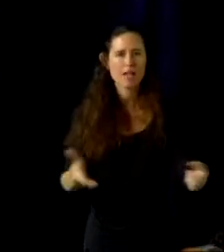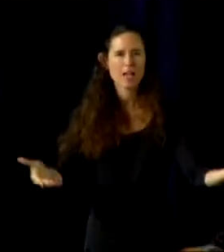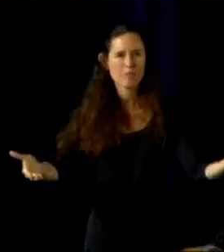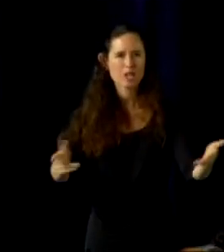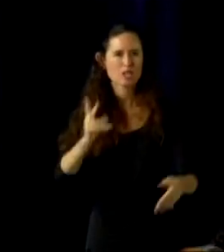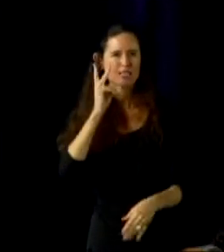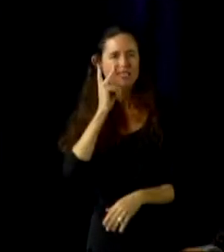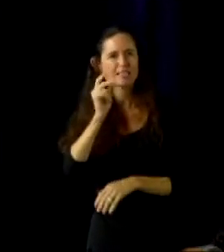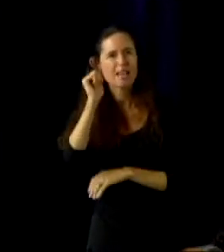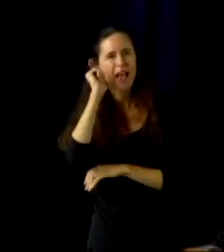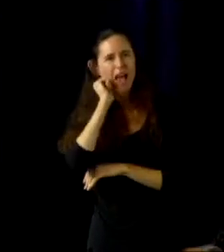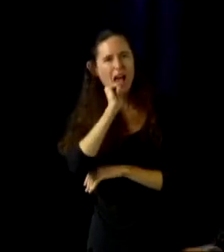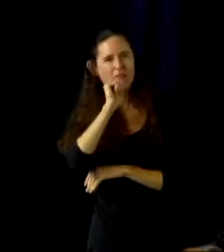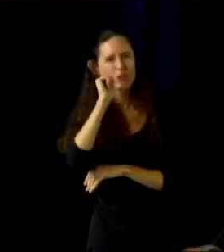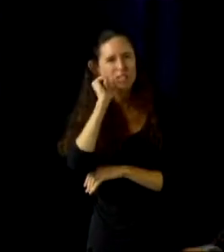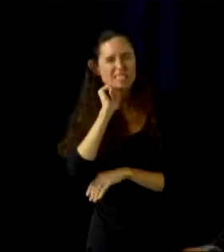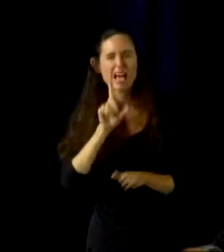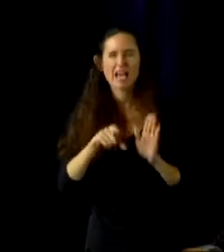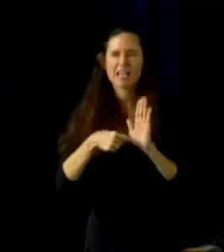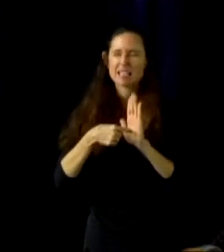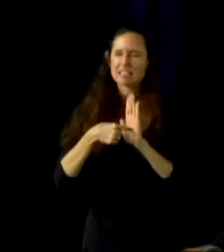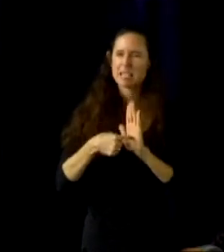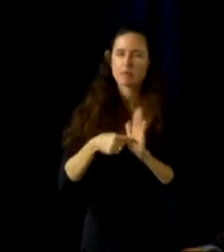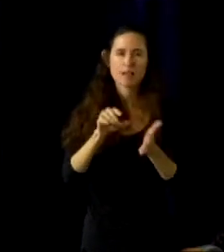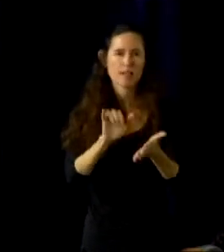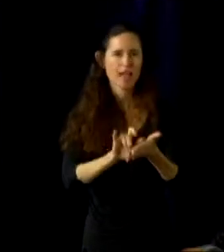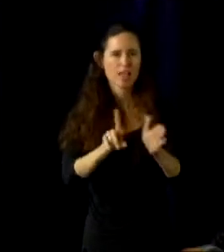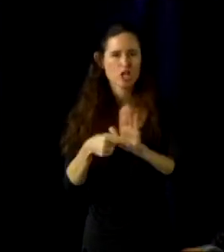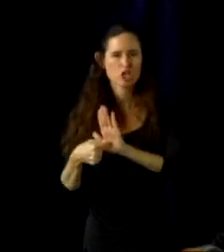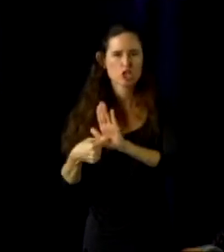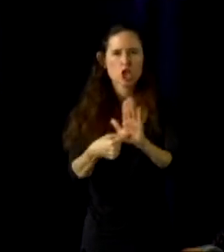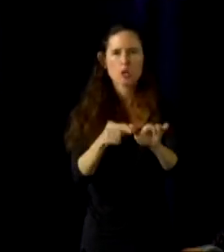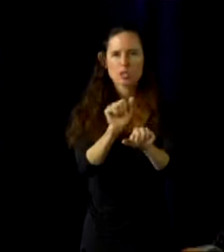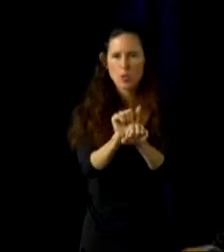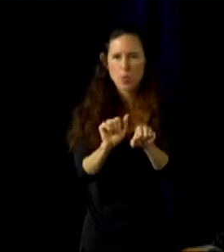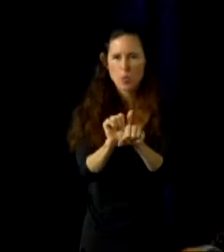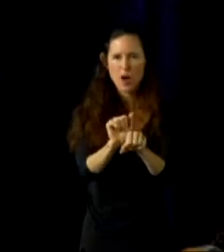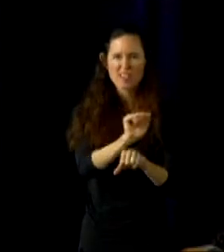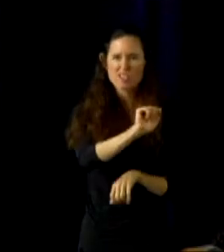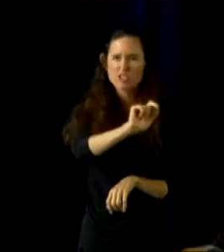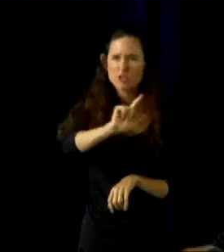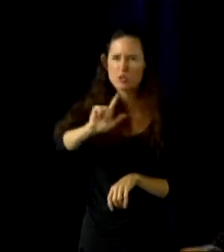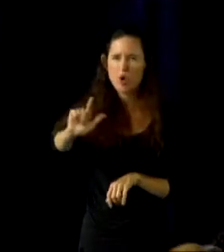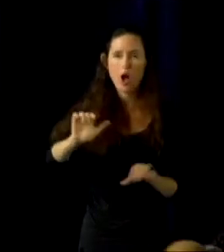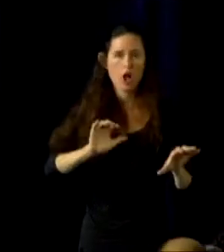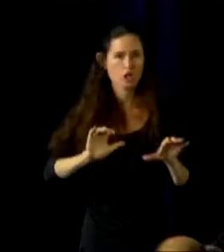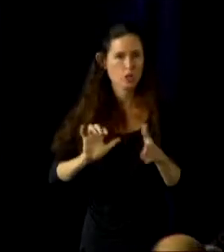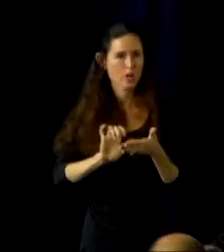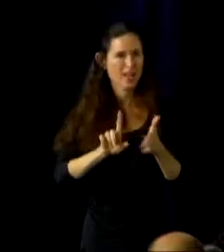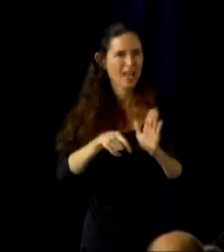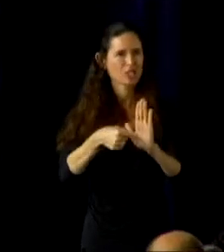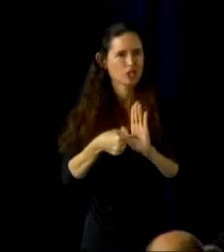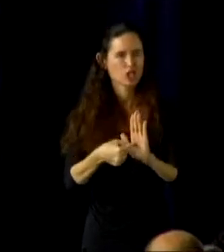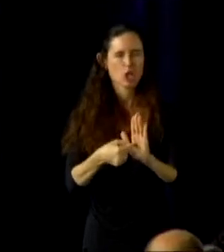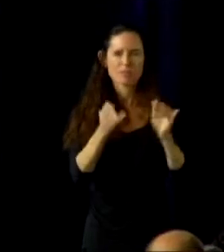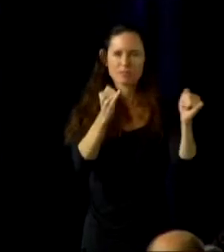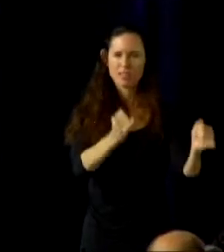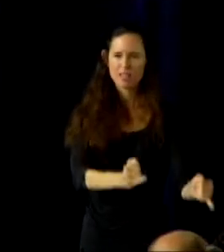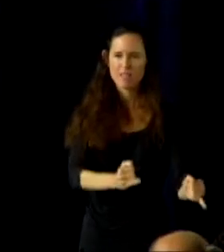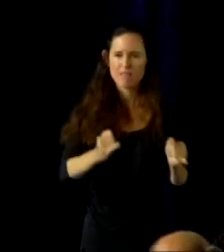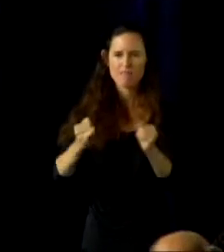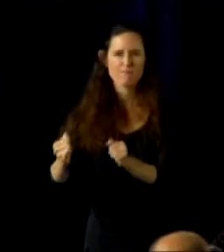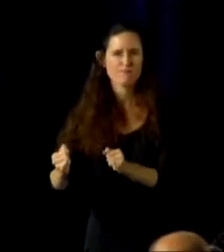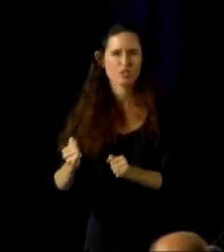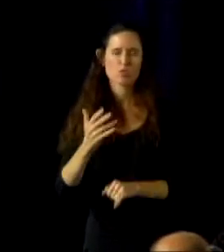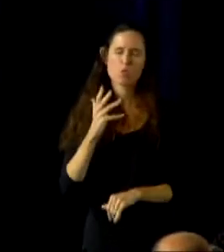day small examples like that. That is indicative of the work that you do, and it is indicative of who you are. And as we enter into